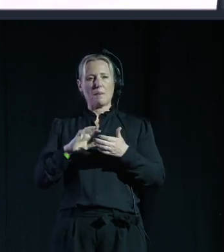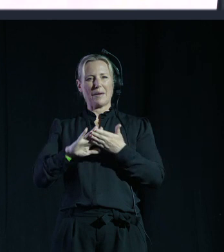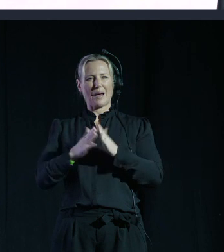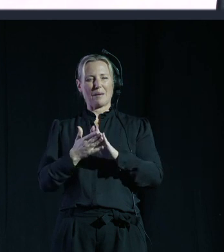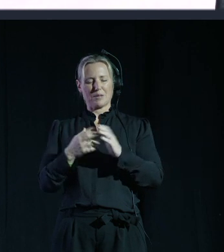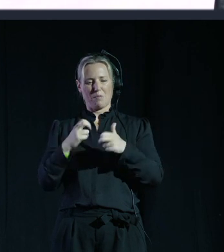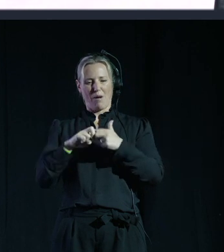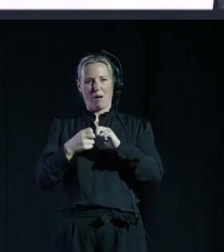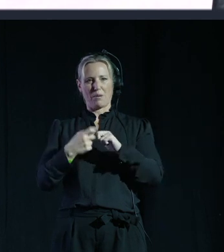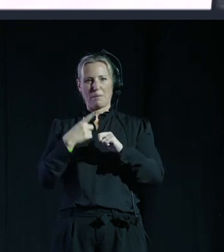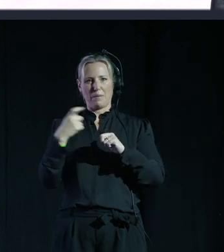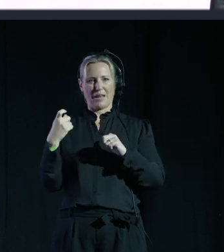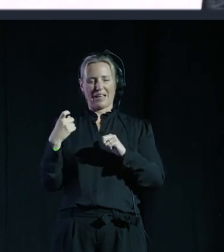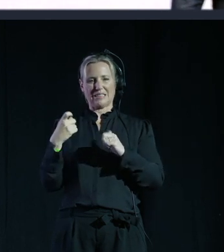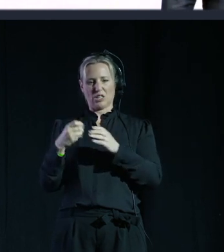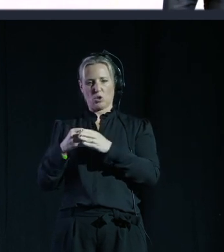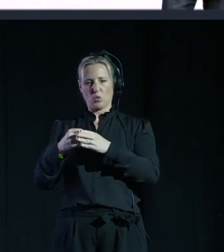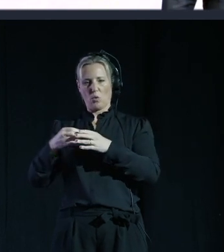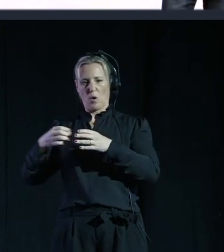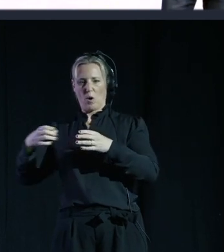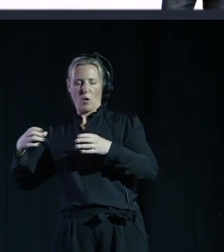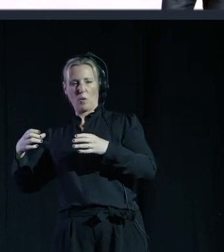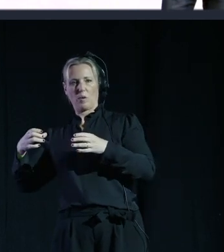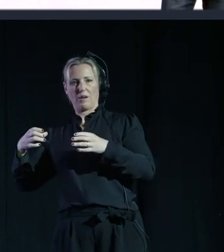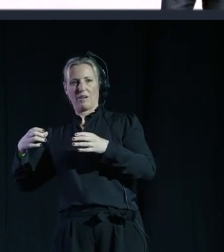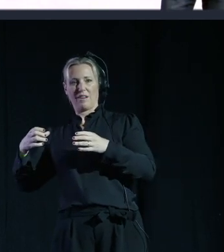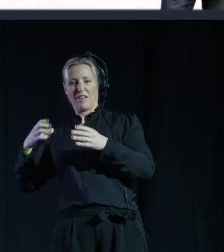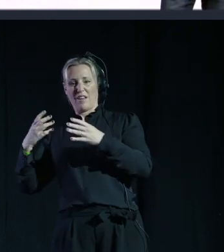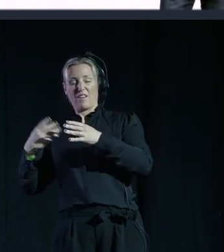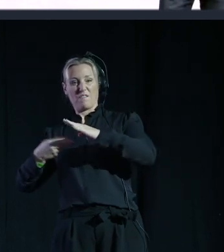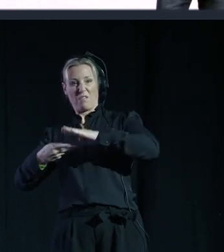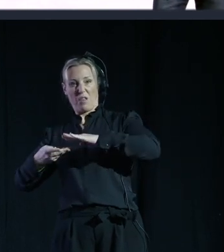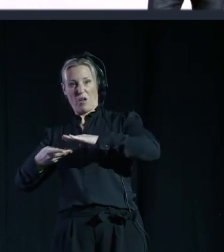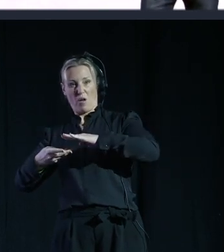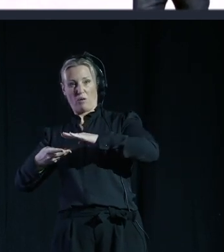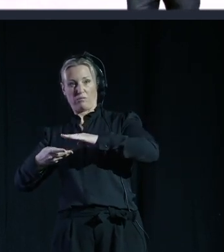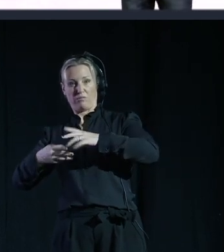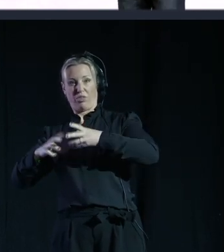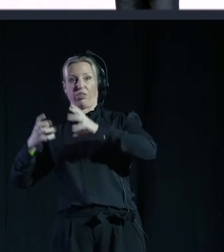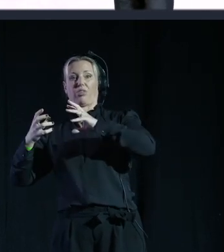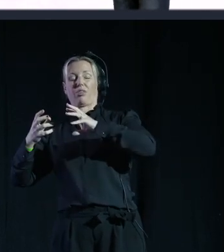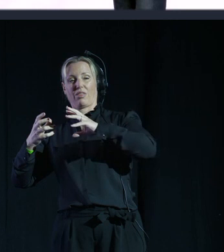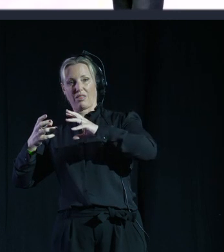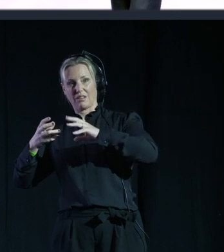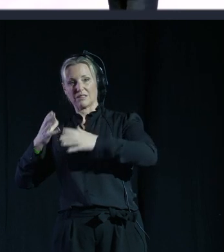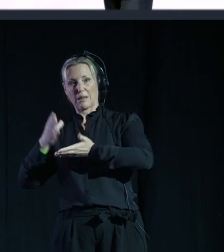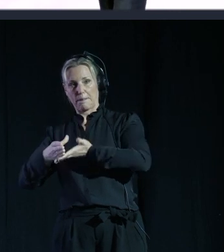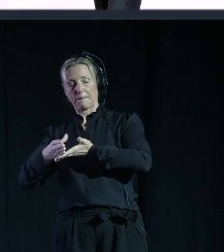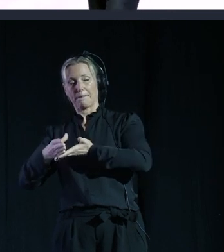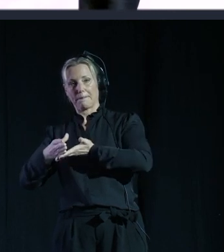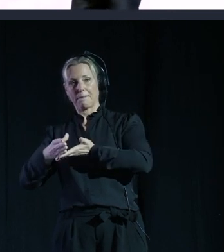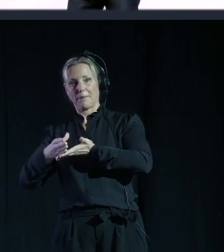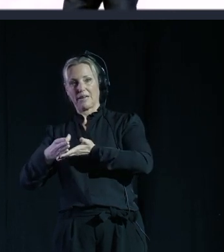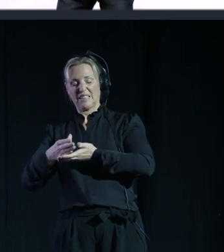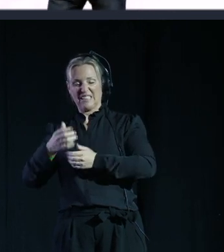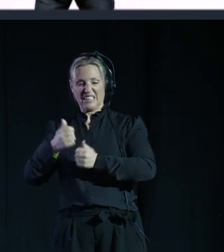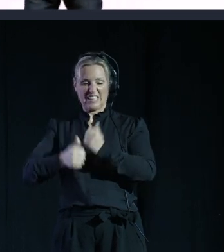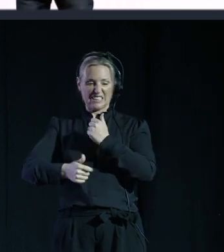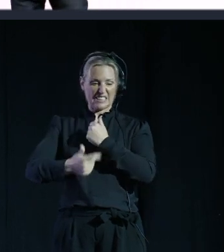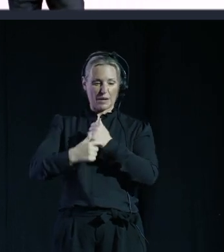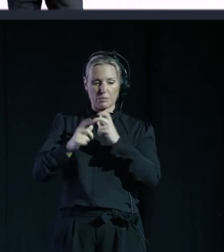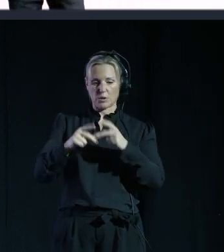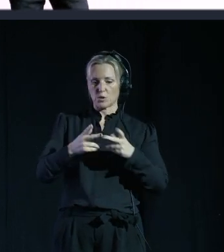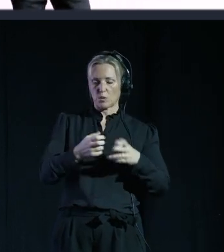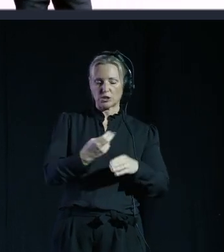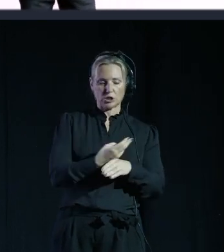bottleneck as you grow. And so all of a sudden, each time someone wants a new data source or they want a new